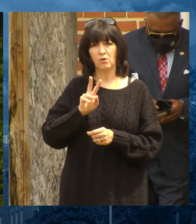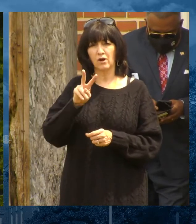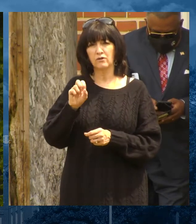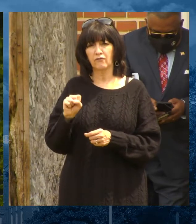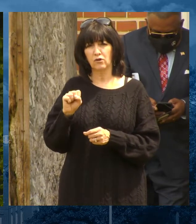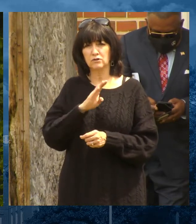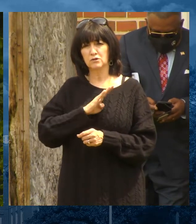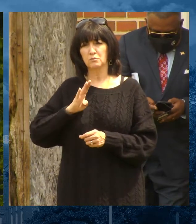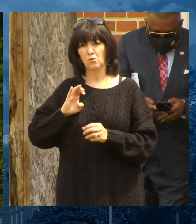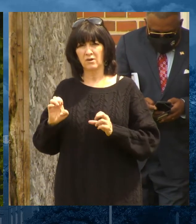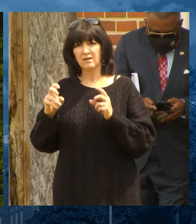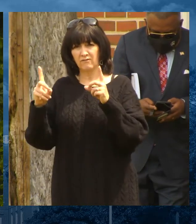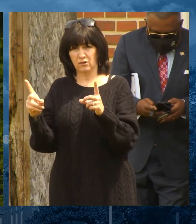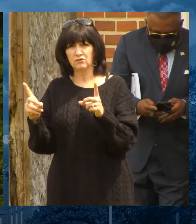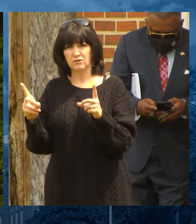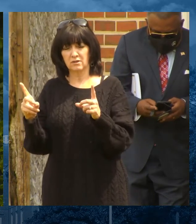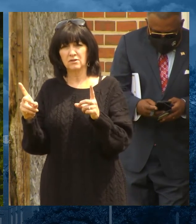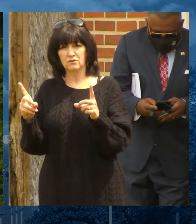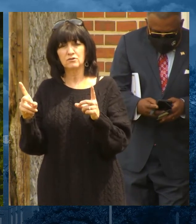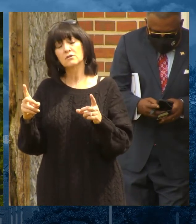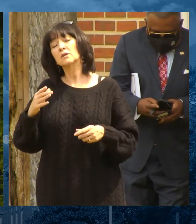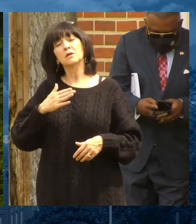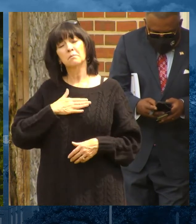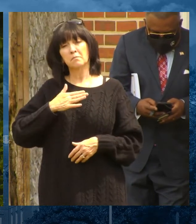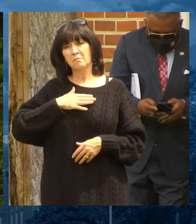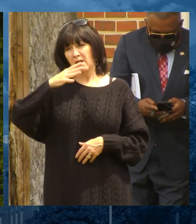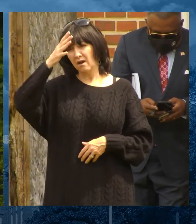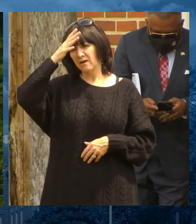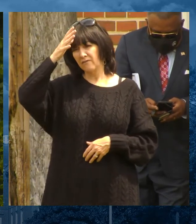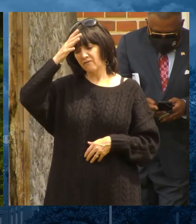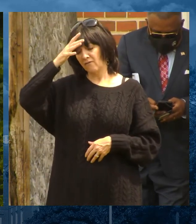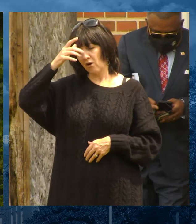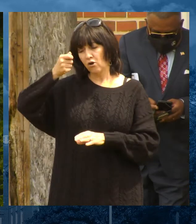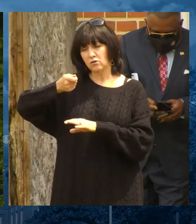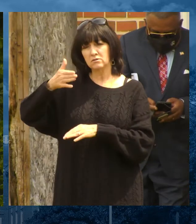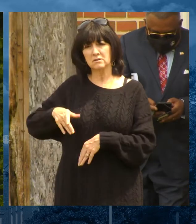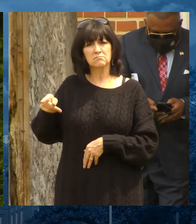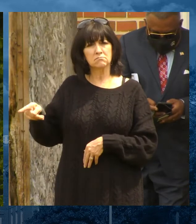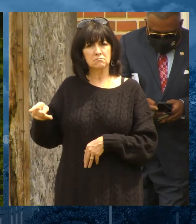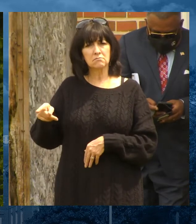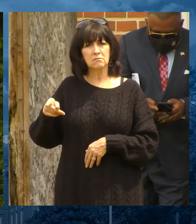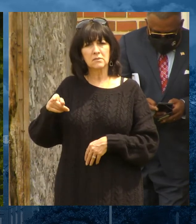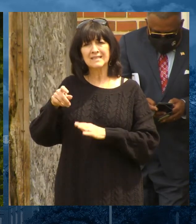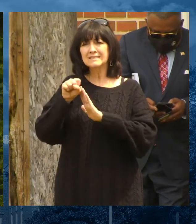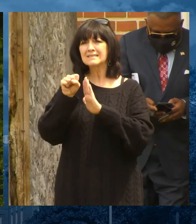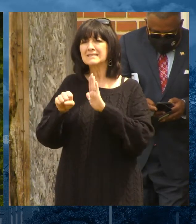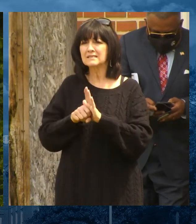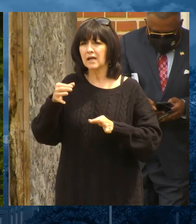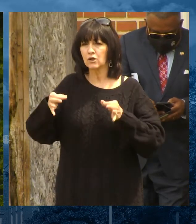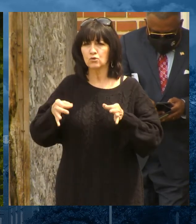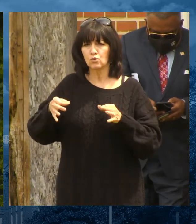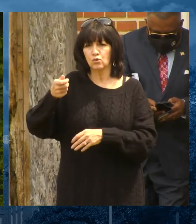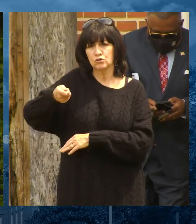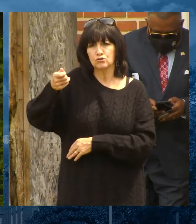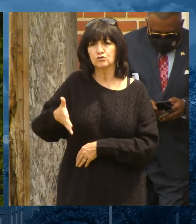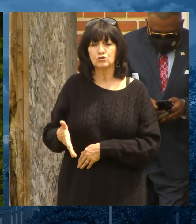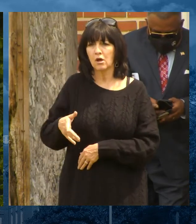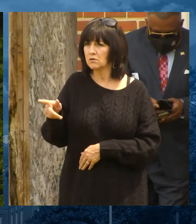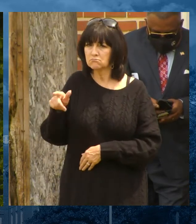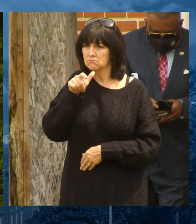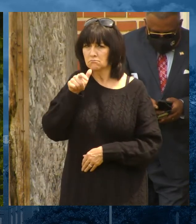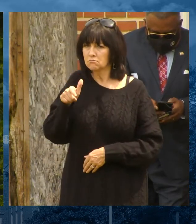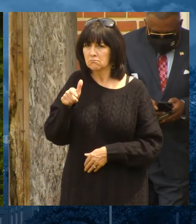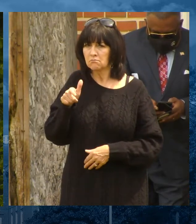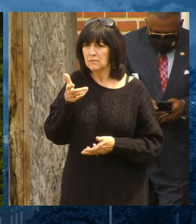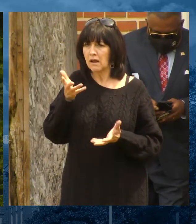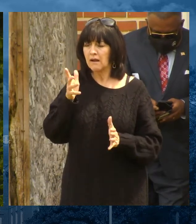case is this. In my father's decision, he was a state court judge. State court judges aren't allowed to tell the federal judges what